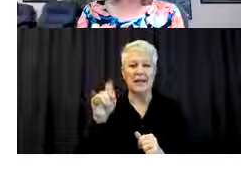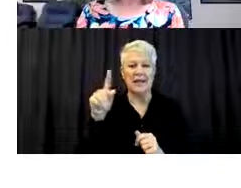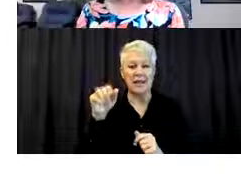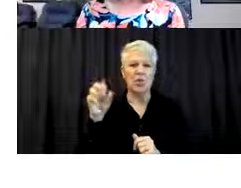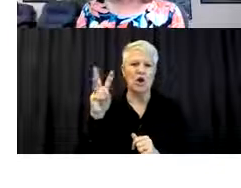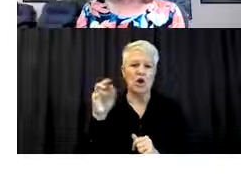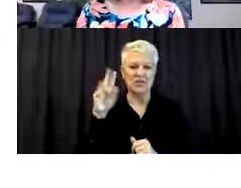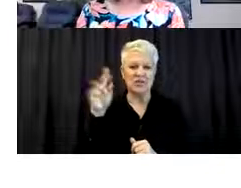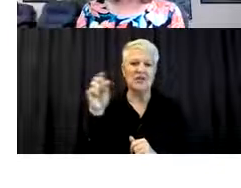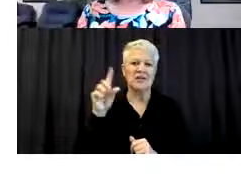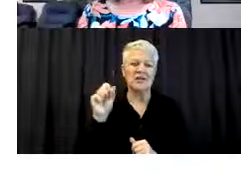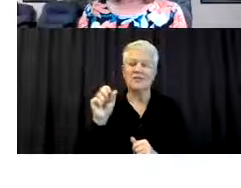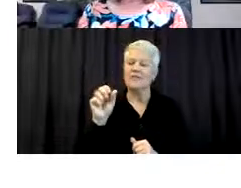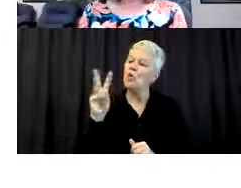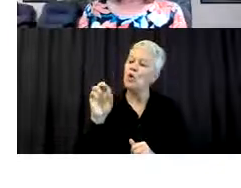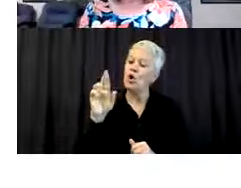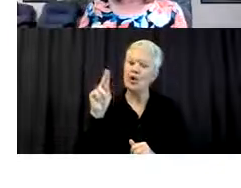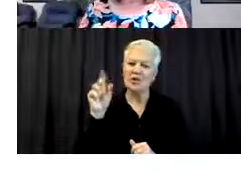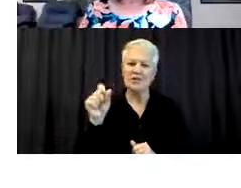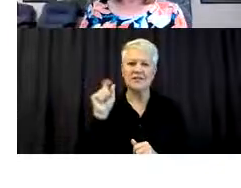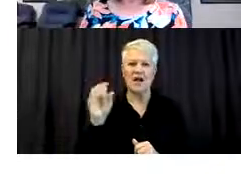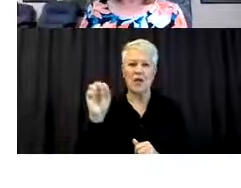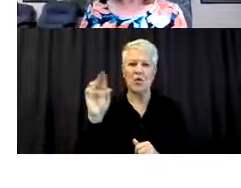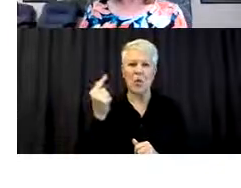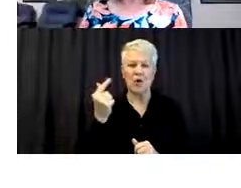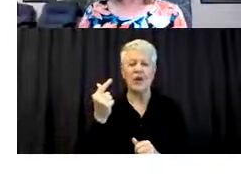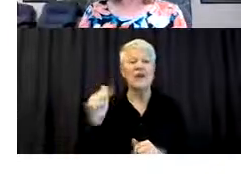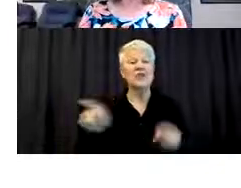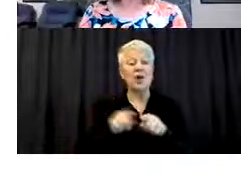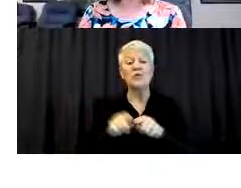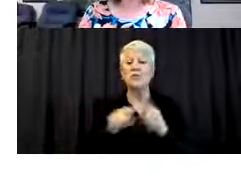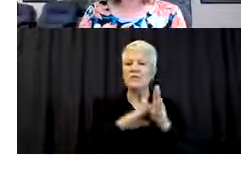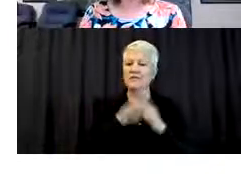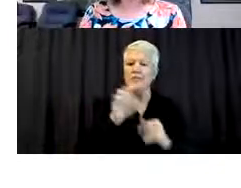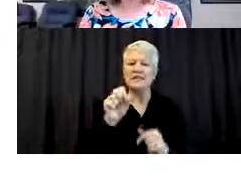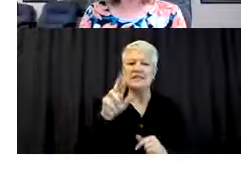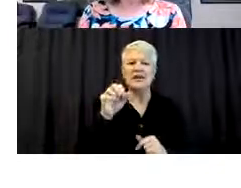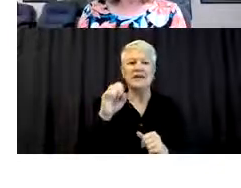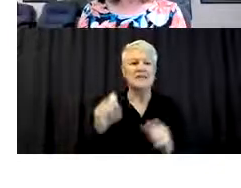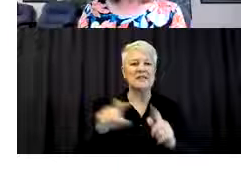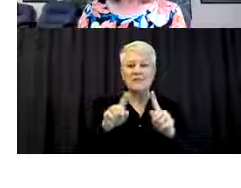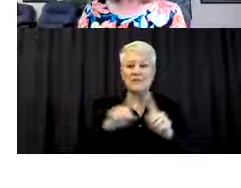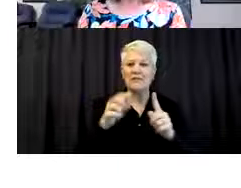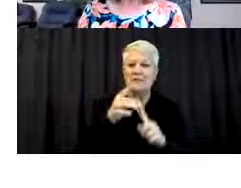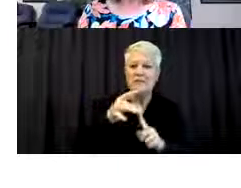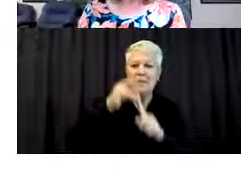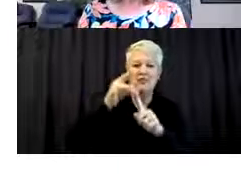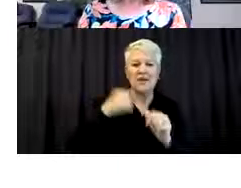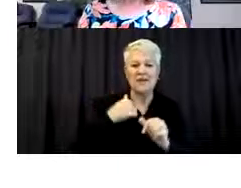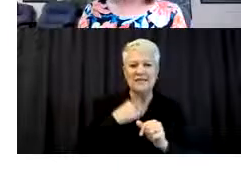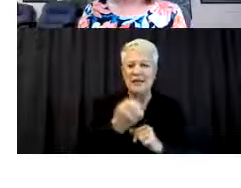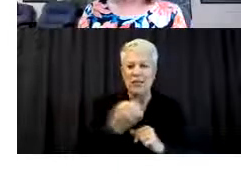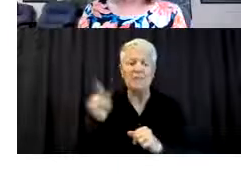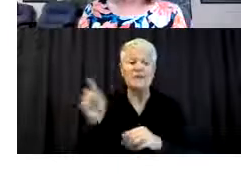www.lilliworks.org. She also developed a kind of a whole series of specialized equipment that she had used